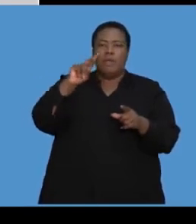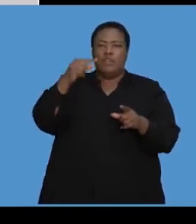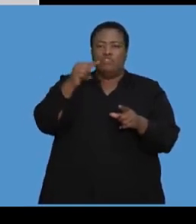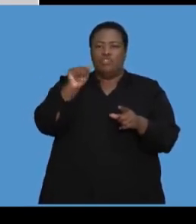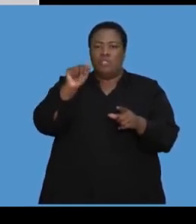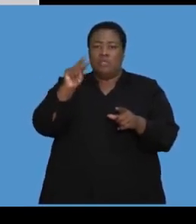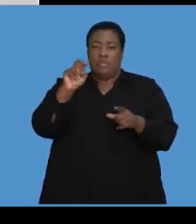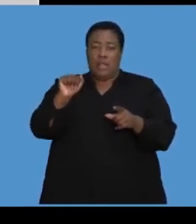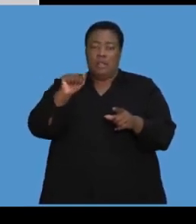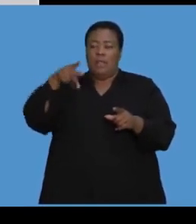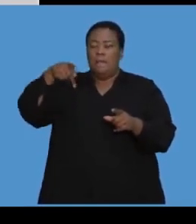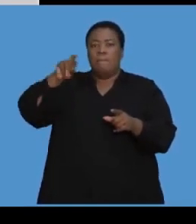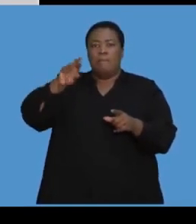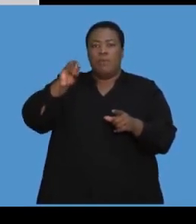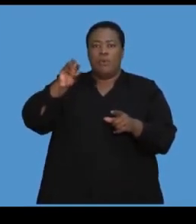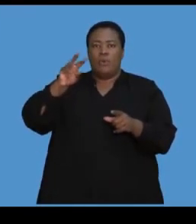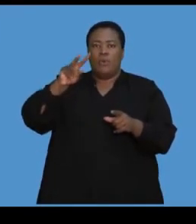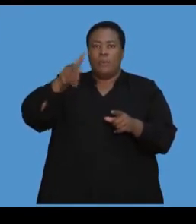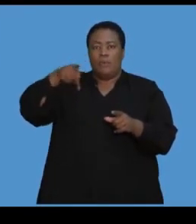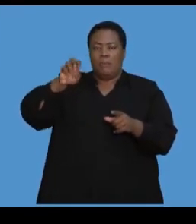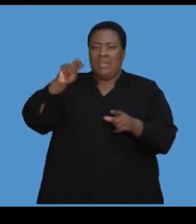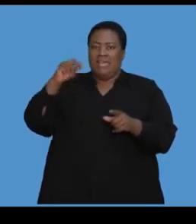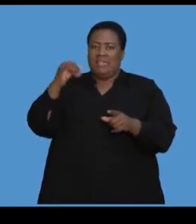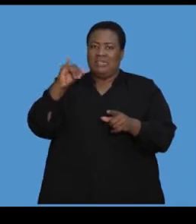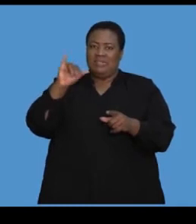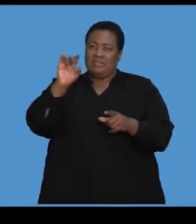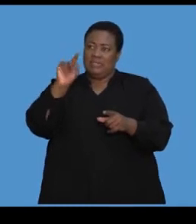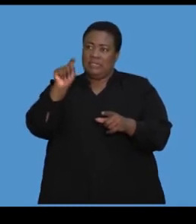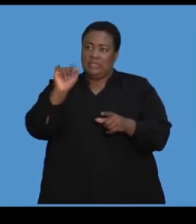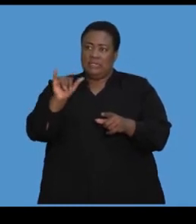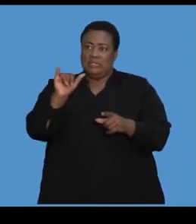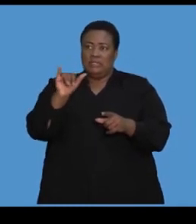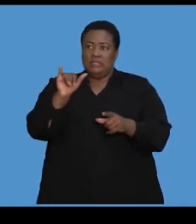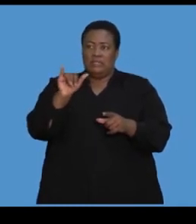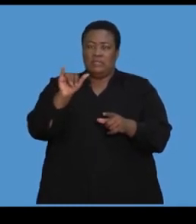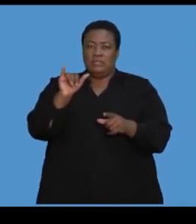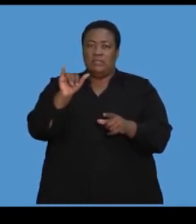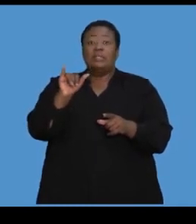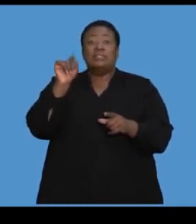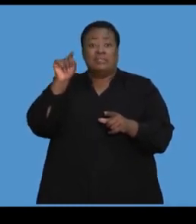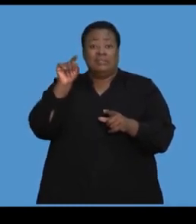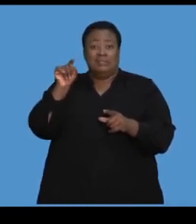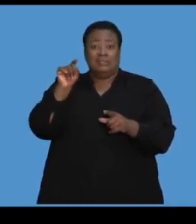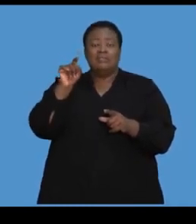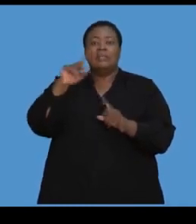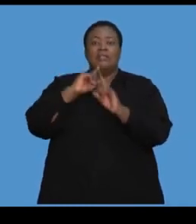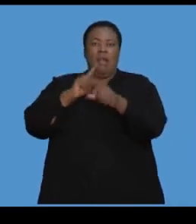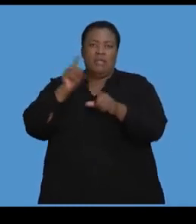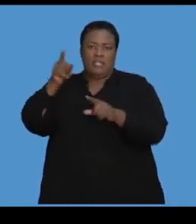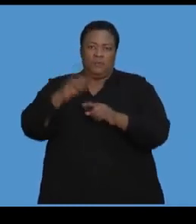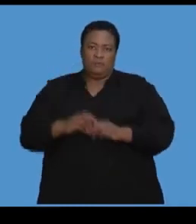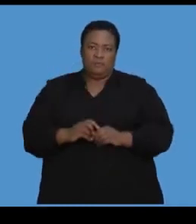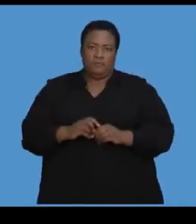Right, let's look at column A. Right, my column A goes to the next slide. The answer there is marginal propensity to save